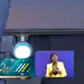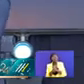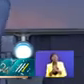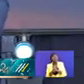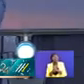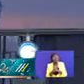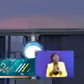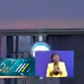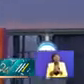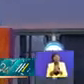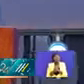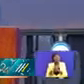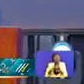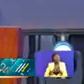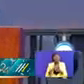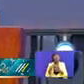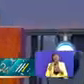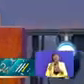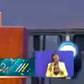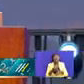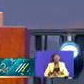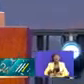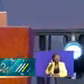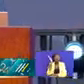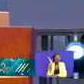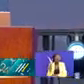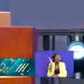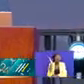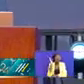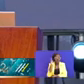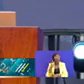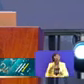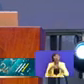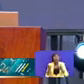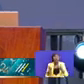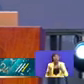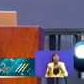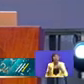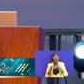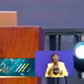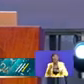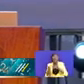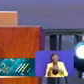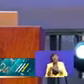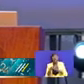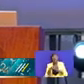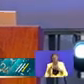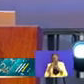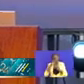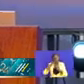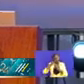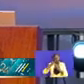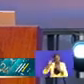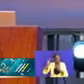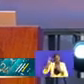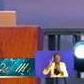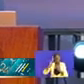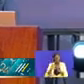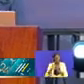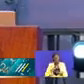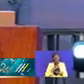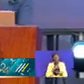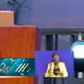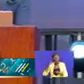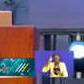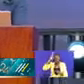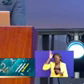which means without God but nature does not permit a vacuum so the